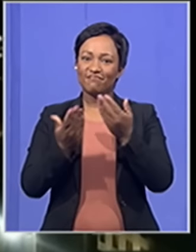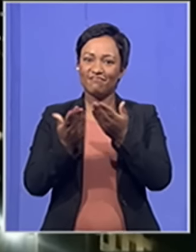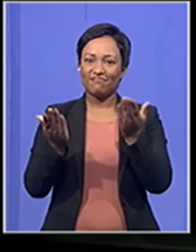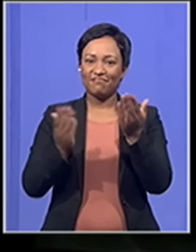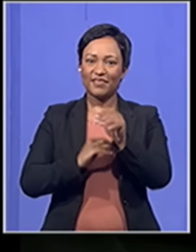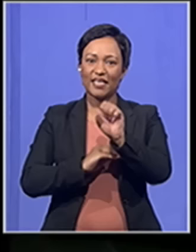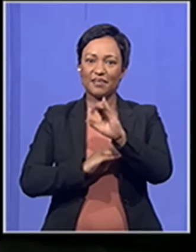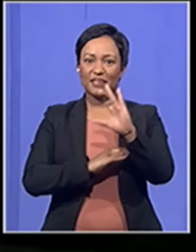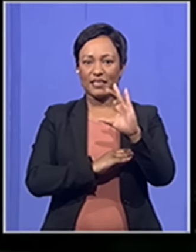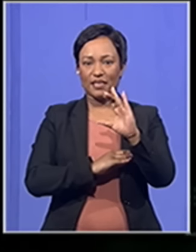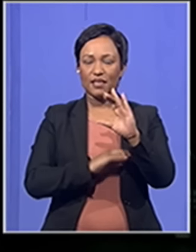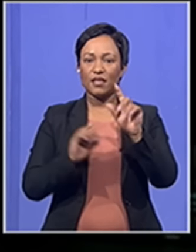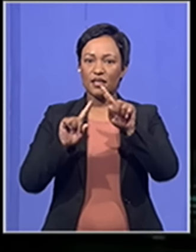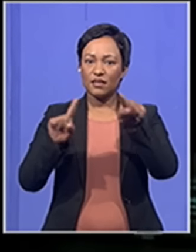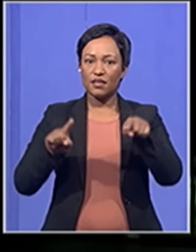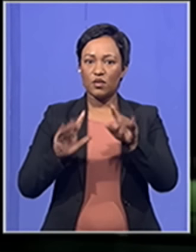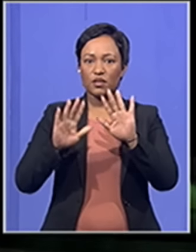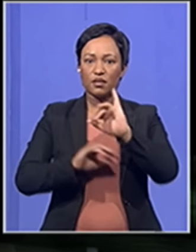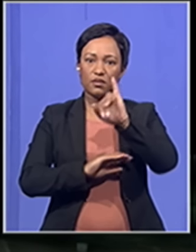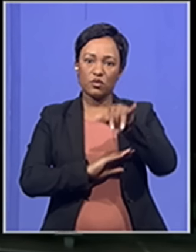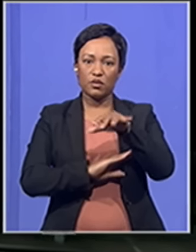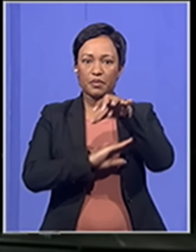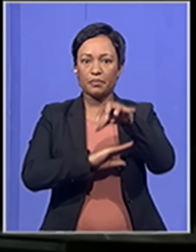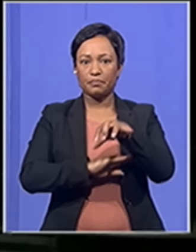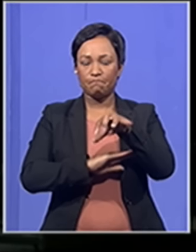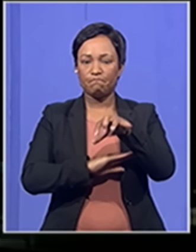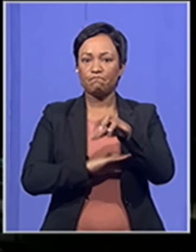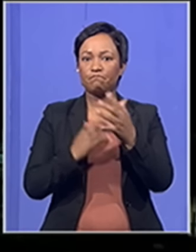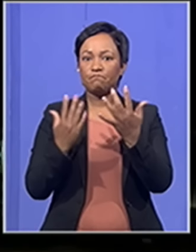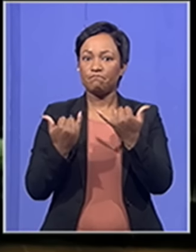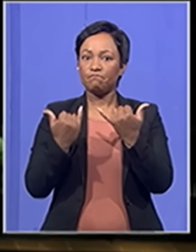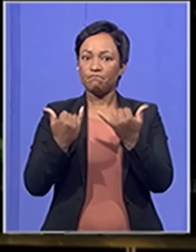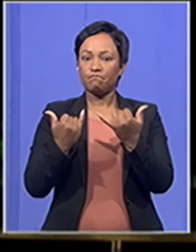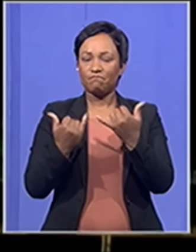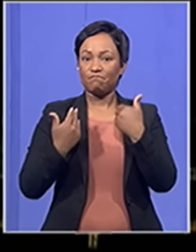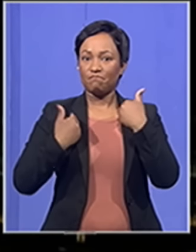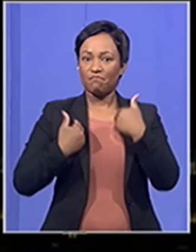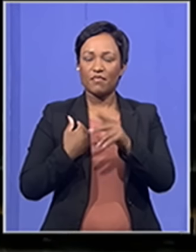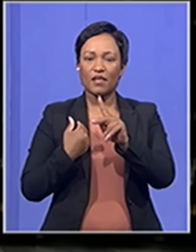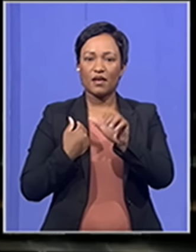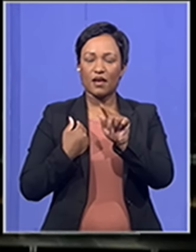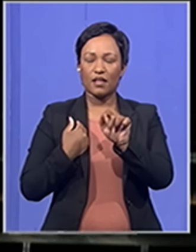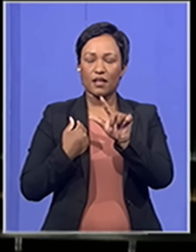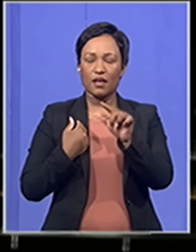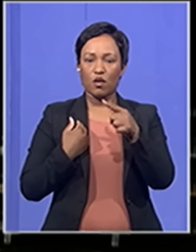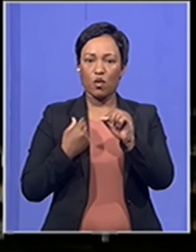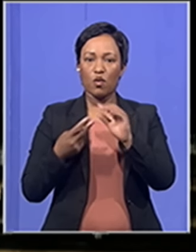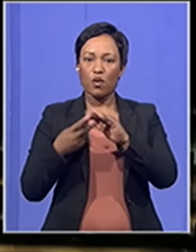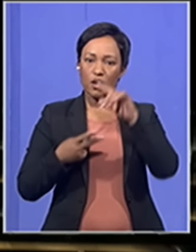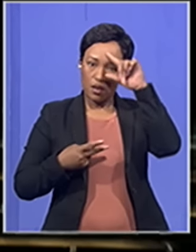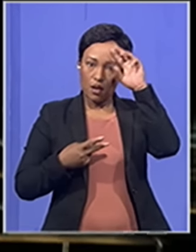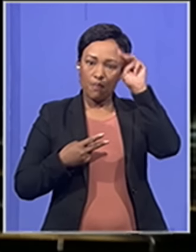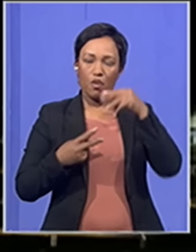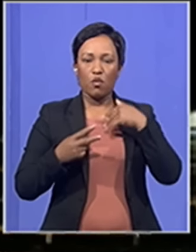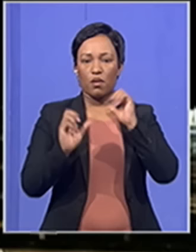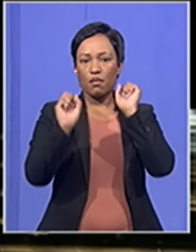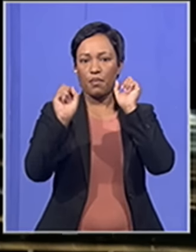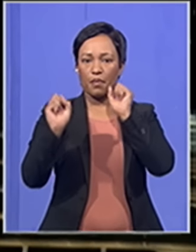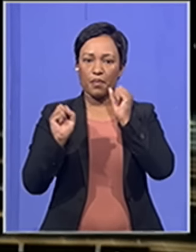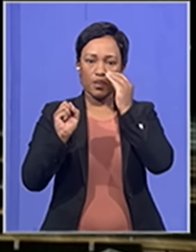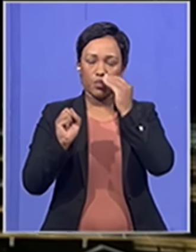Kathamalalo go tswa SABC Studio 10 Auckland Park, Johannesburg, nna ka tle go mosilele Mphote mere go tlisetsa kgaso ya dikgang